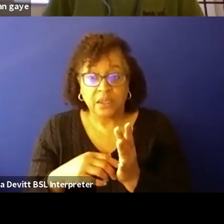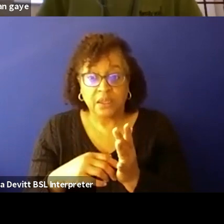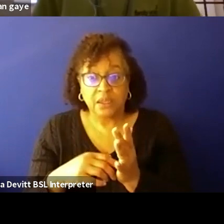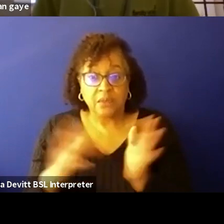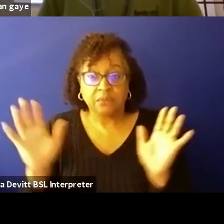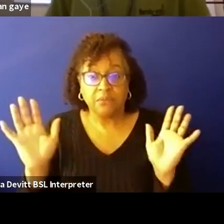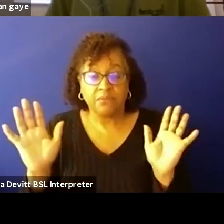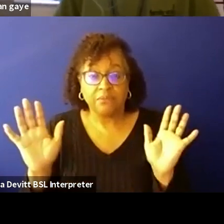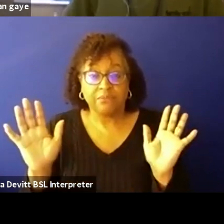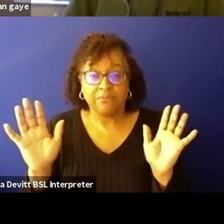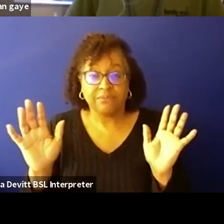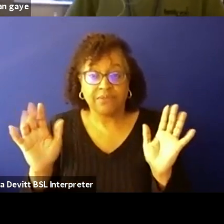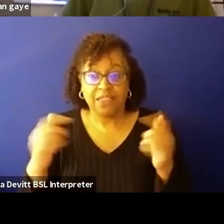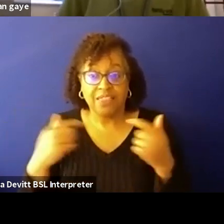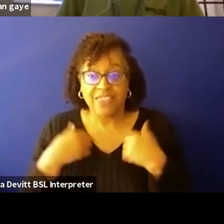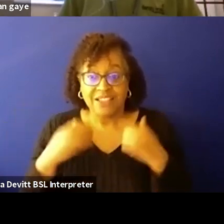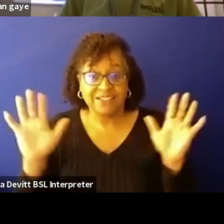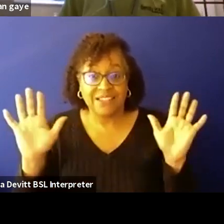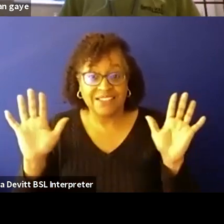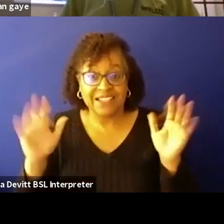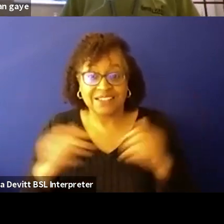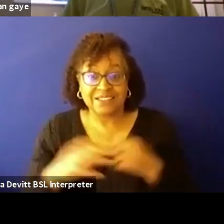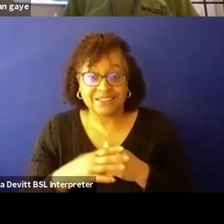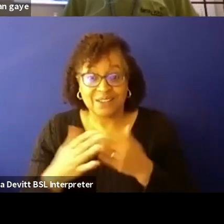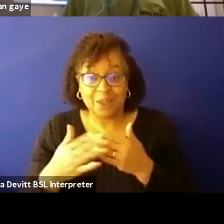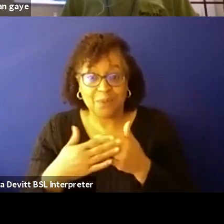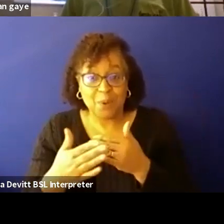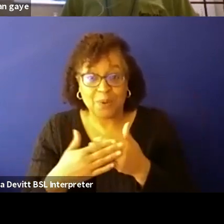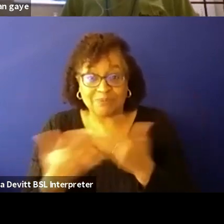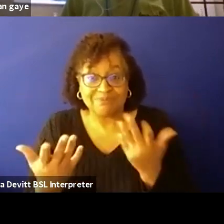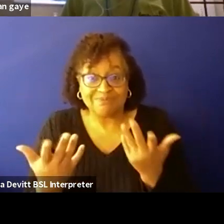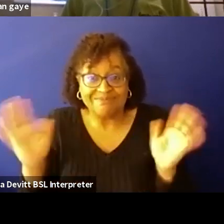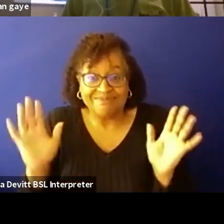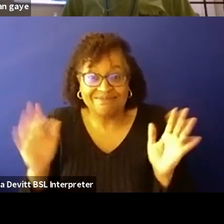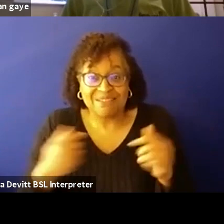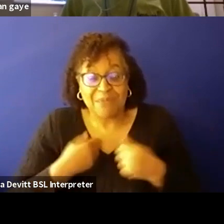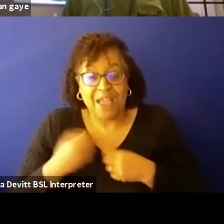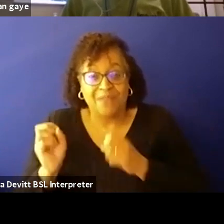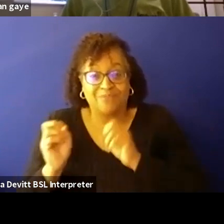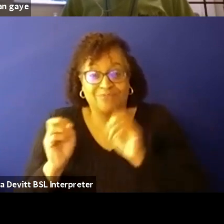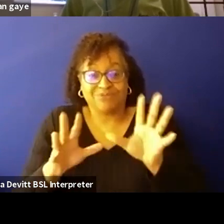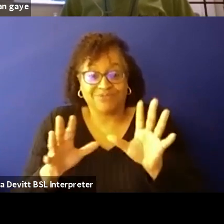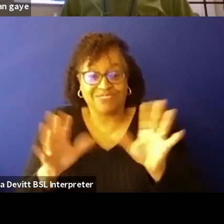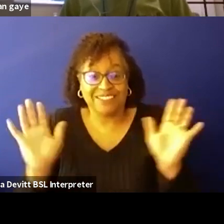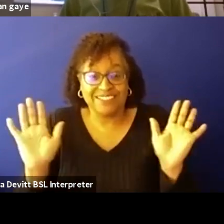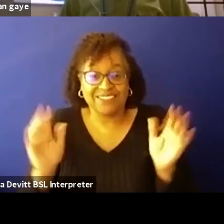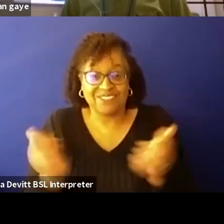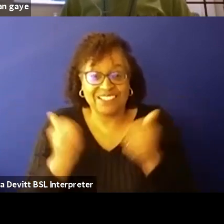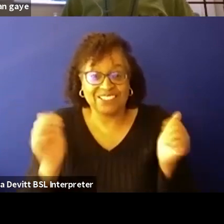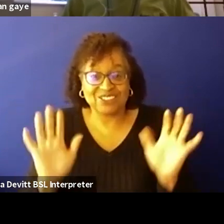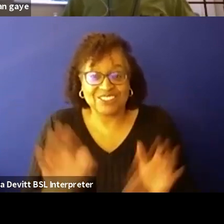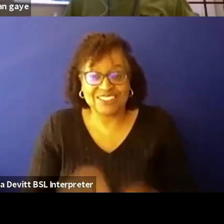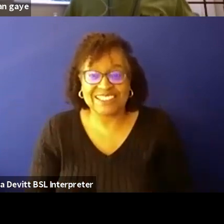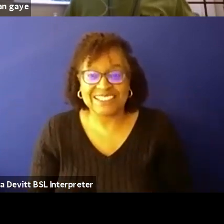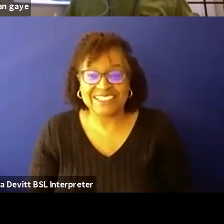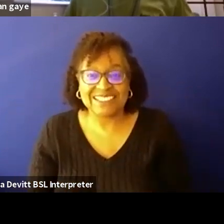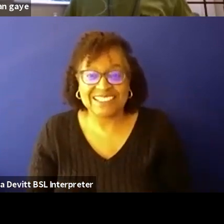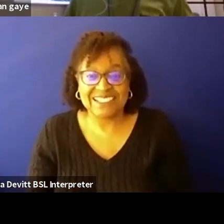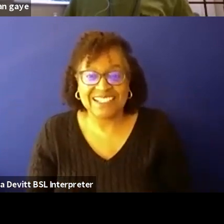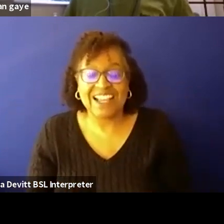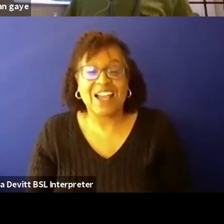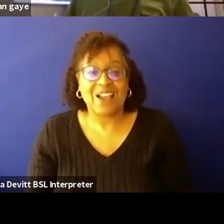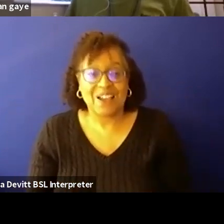Well, that's all I came to do. So, you know, I've got nothing more to say really on that.